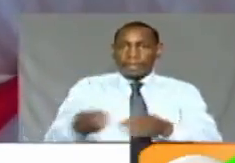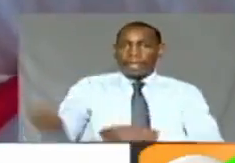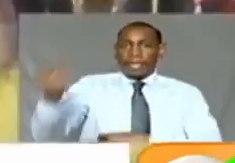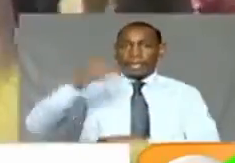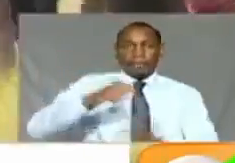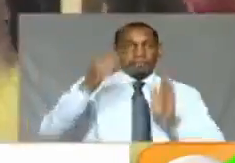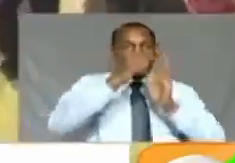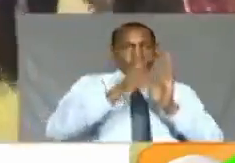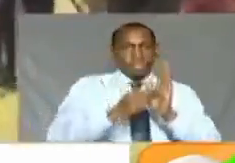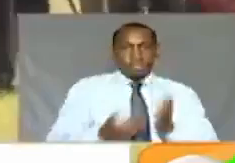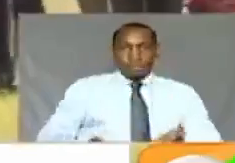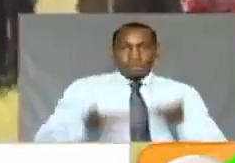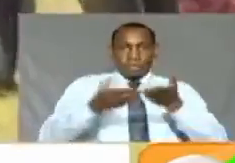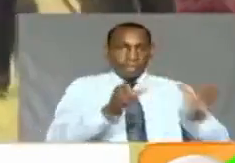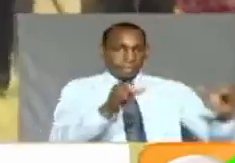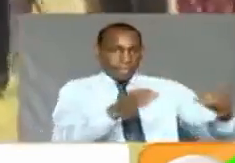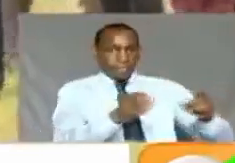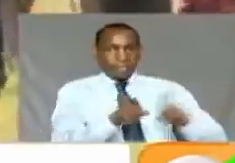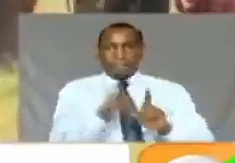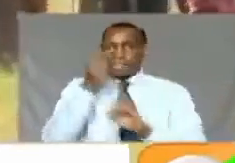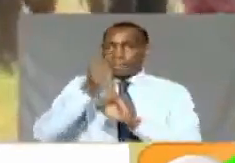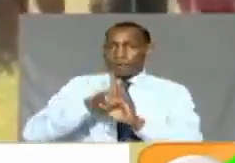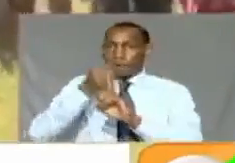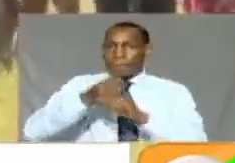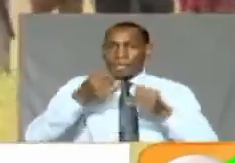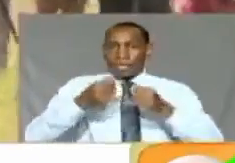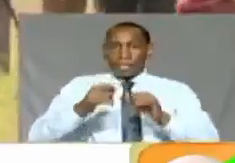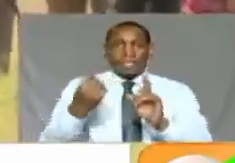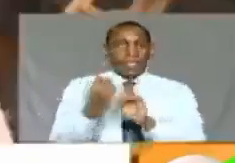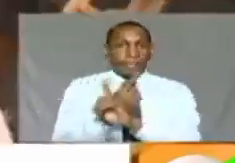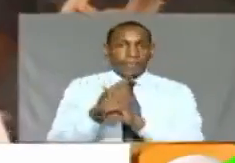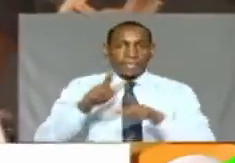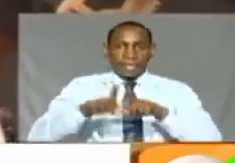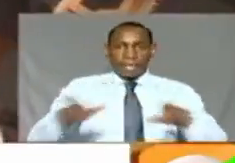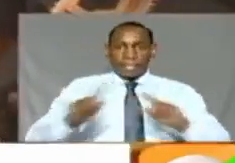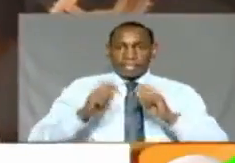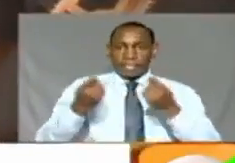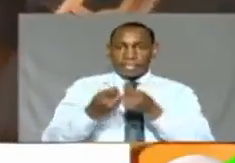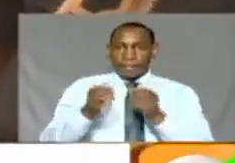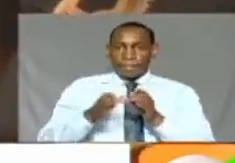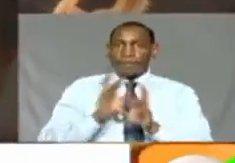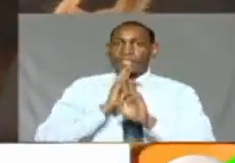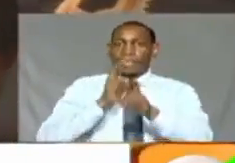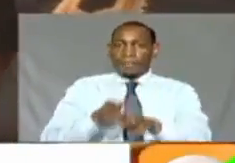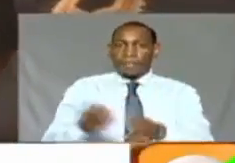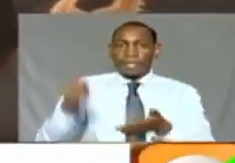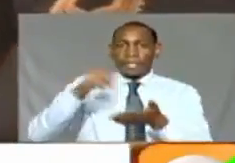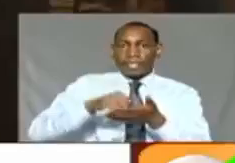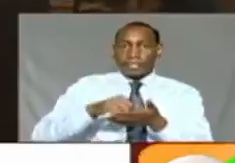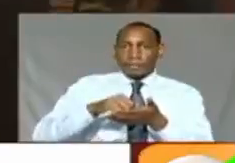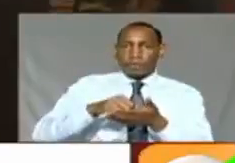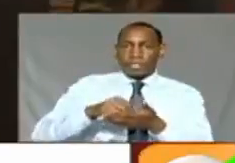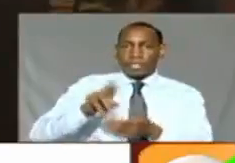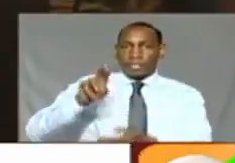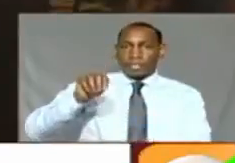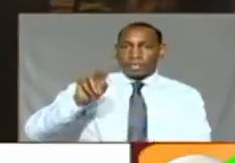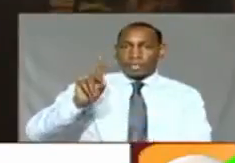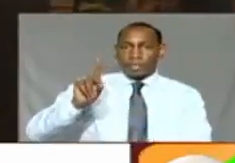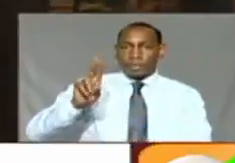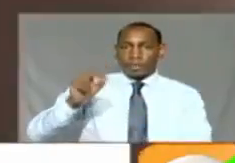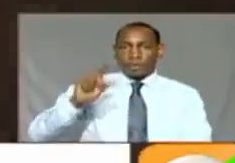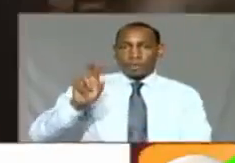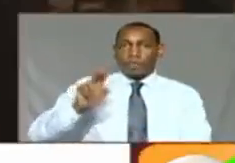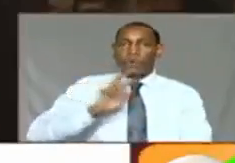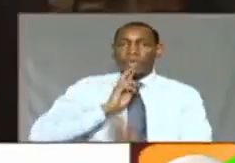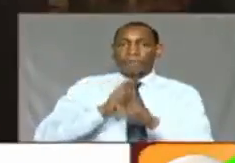up our issues. The community is also advocating for the implementation of various land task force reports, including the Ndungu land report. They want what